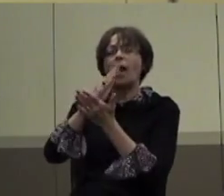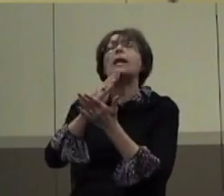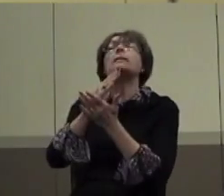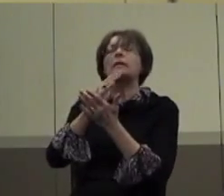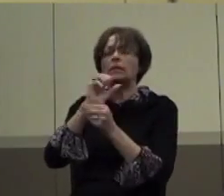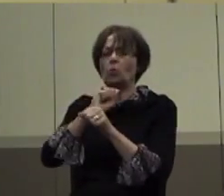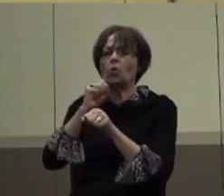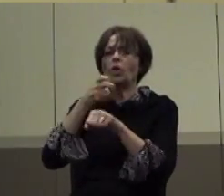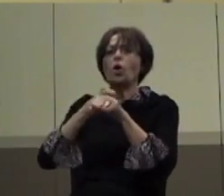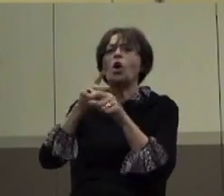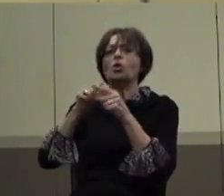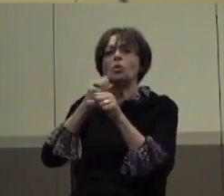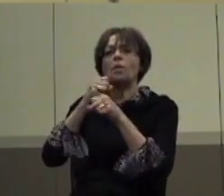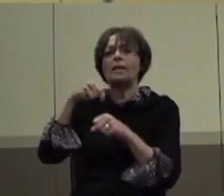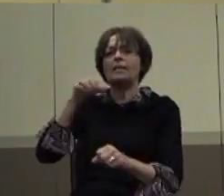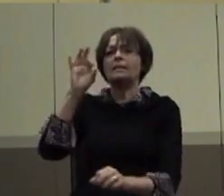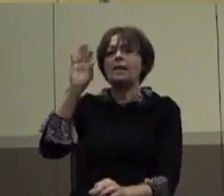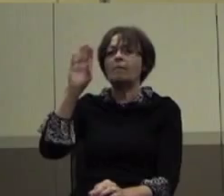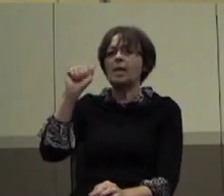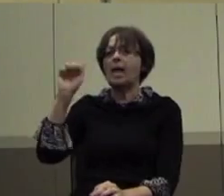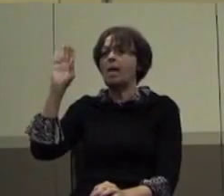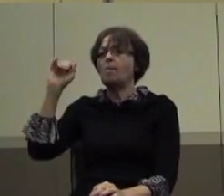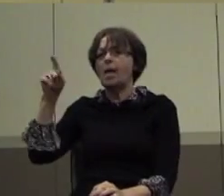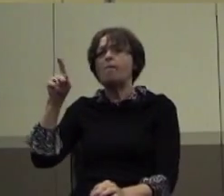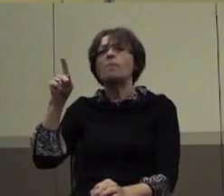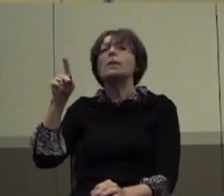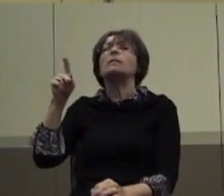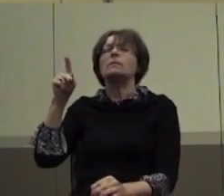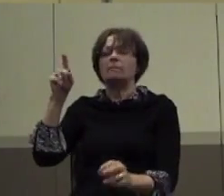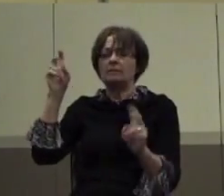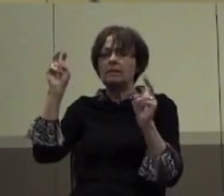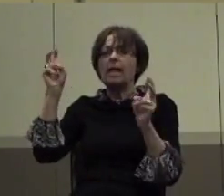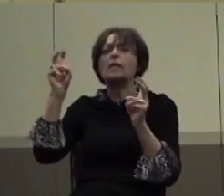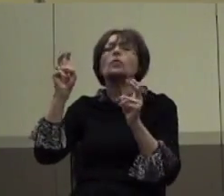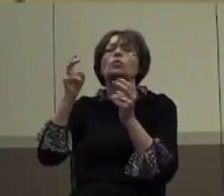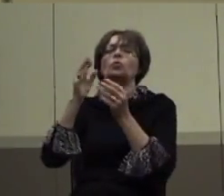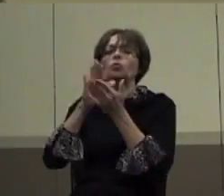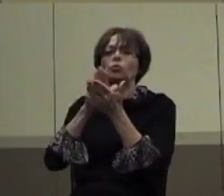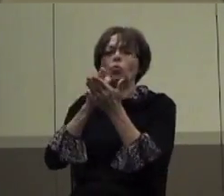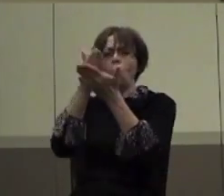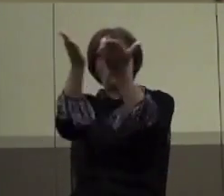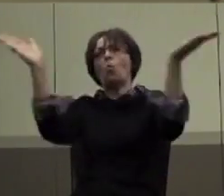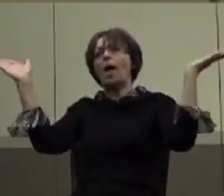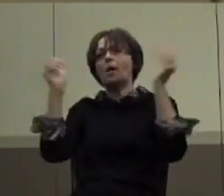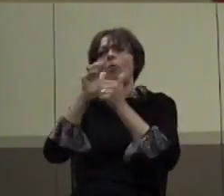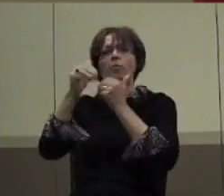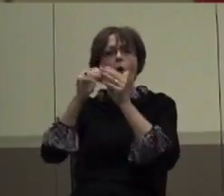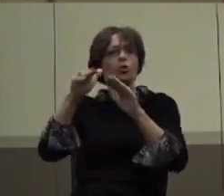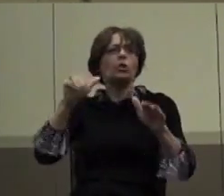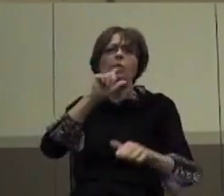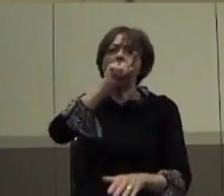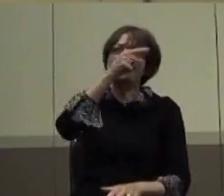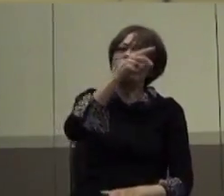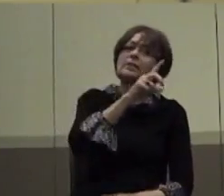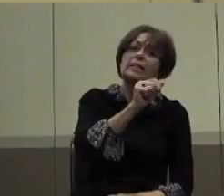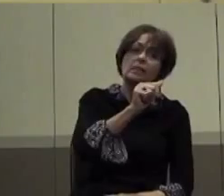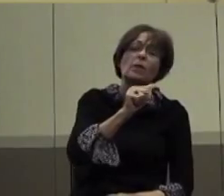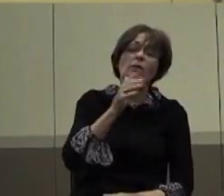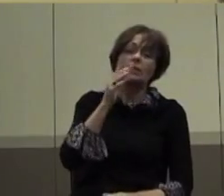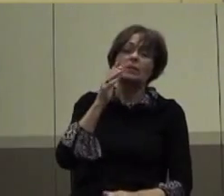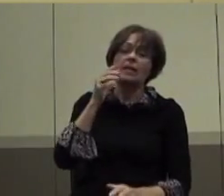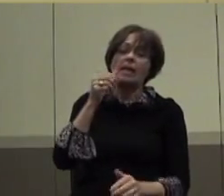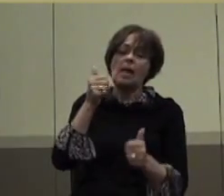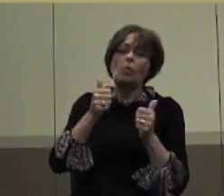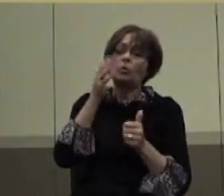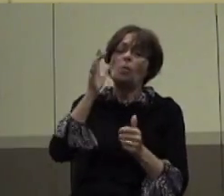a school-wide across all children, not just kids with disabilities, which will be a nightmare if that ever happens.